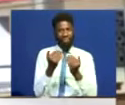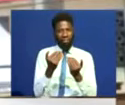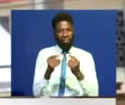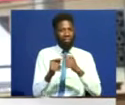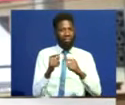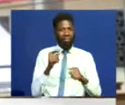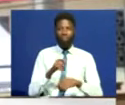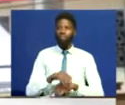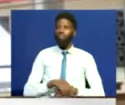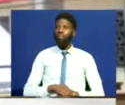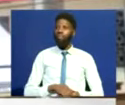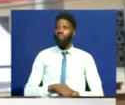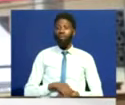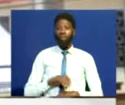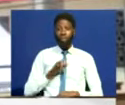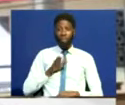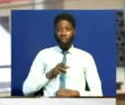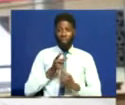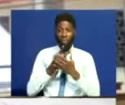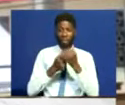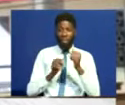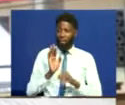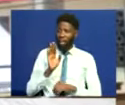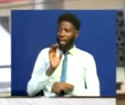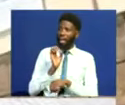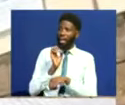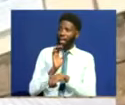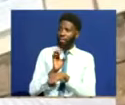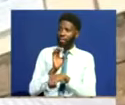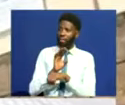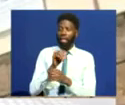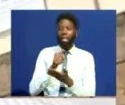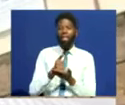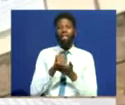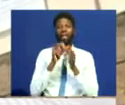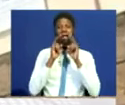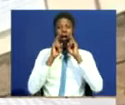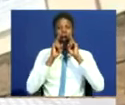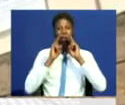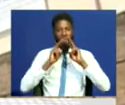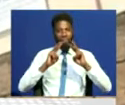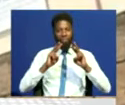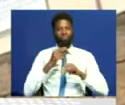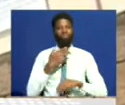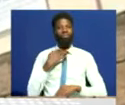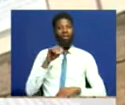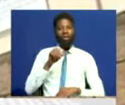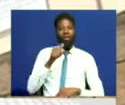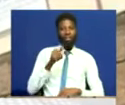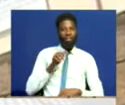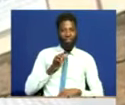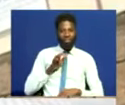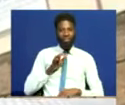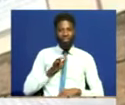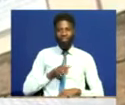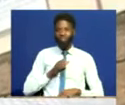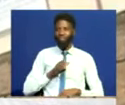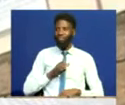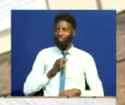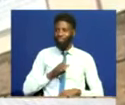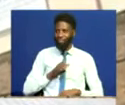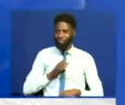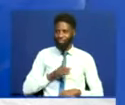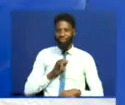Counseling for both women was a seven grace that brought them peace and healing. They want other women to break the silence on gender-based